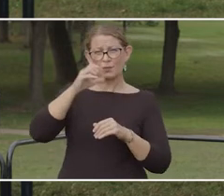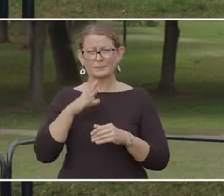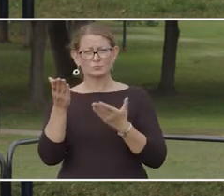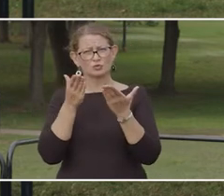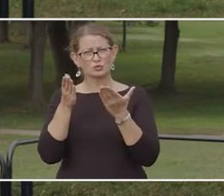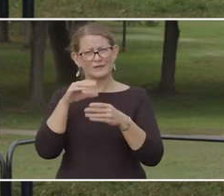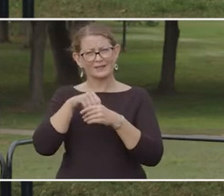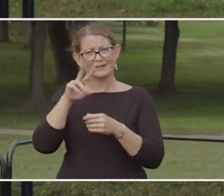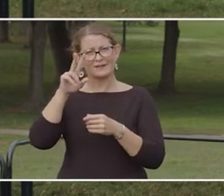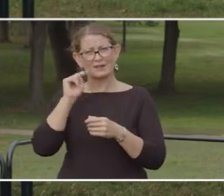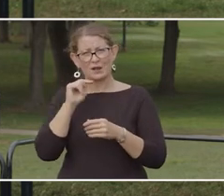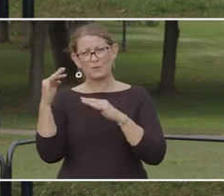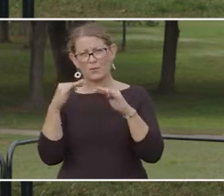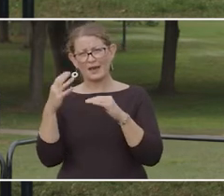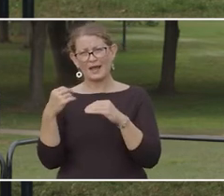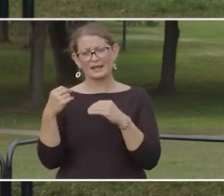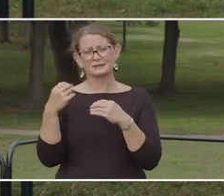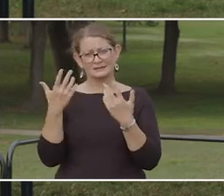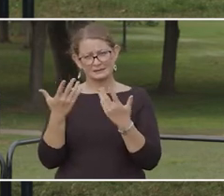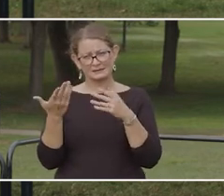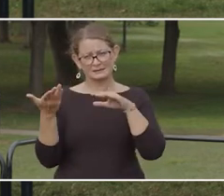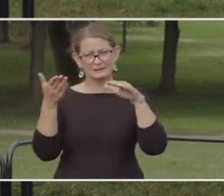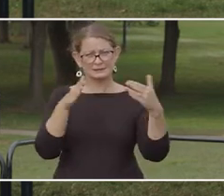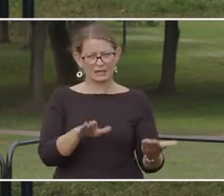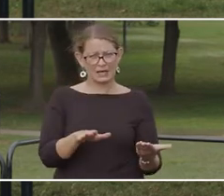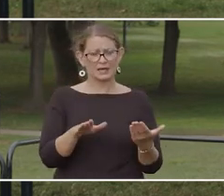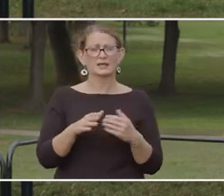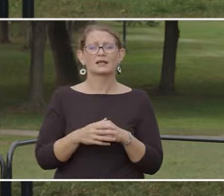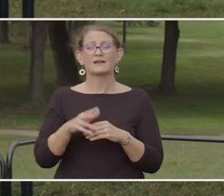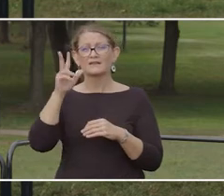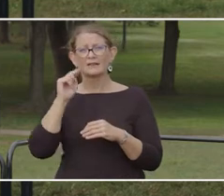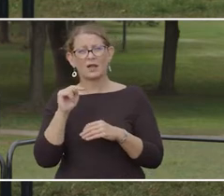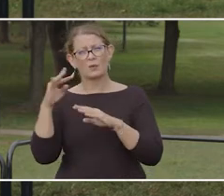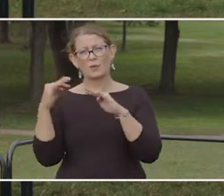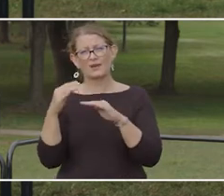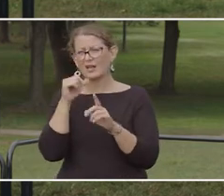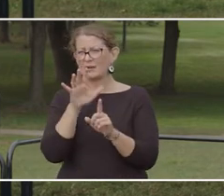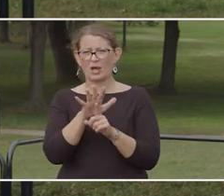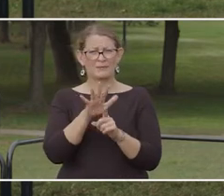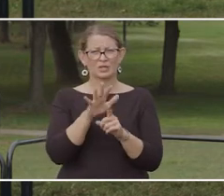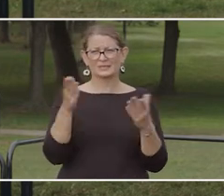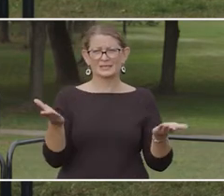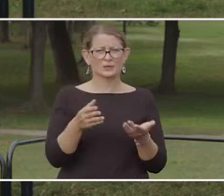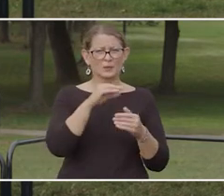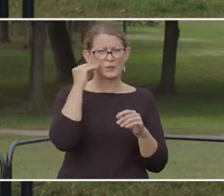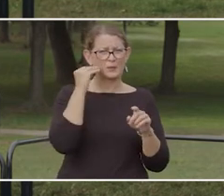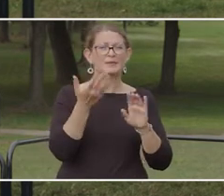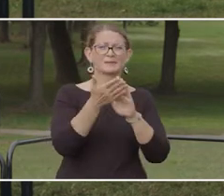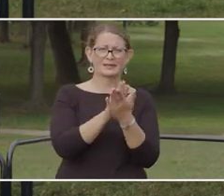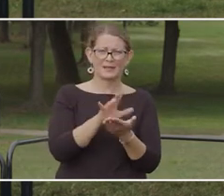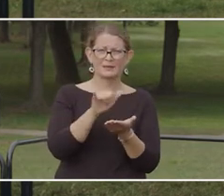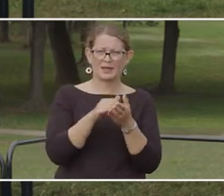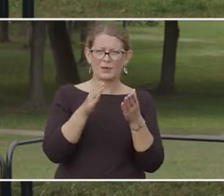War and have since died. The Vietnam War became unpopular at home. Yet nearly 3 million men and